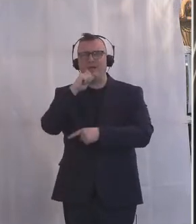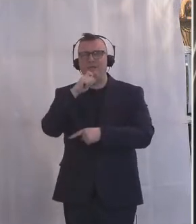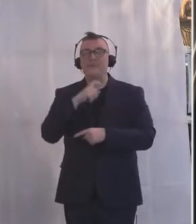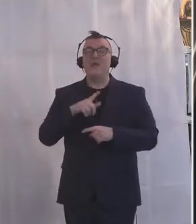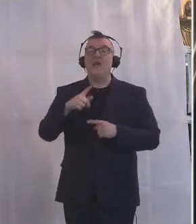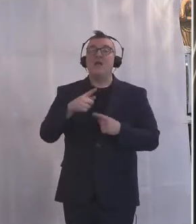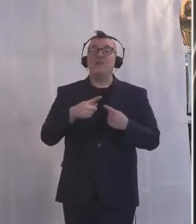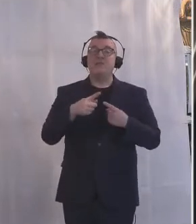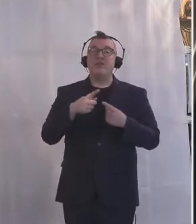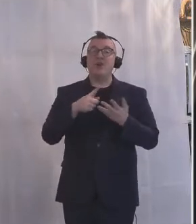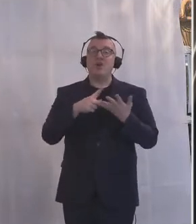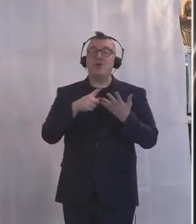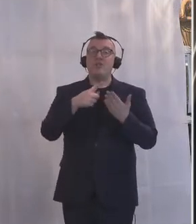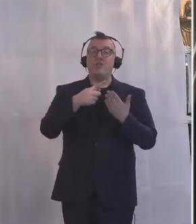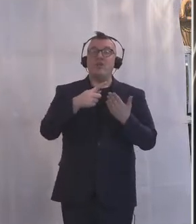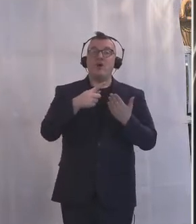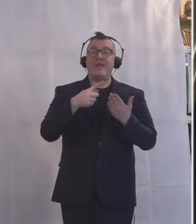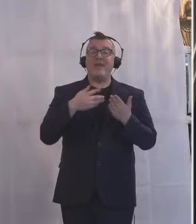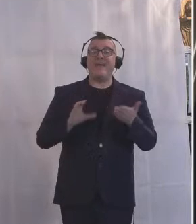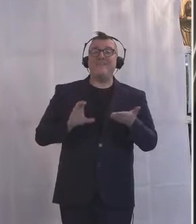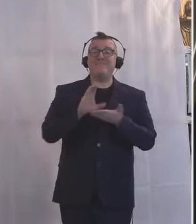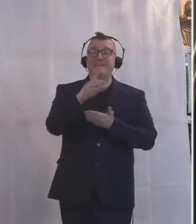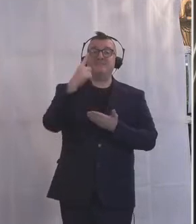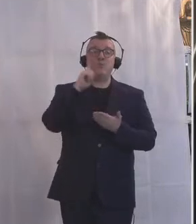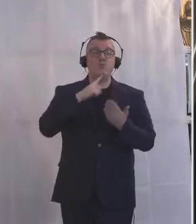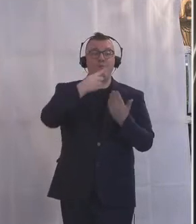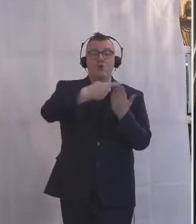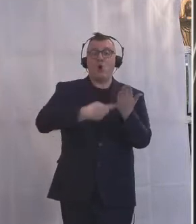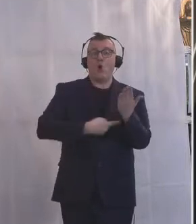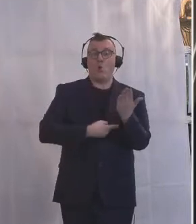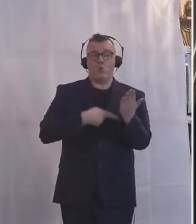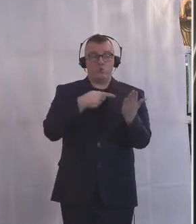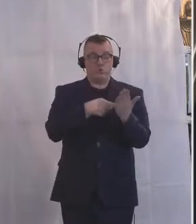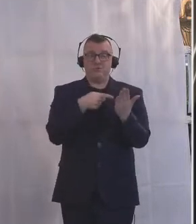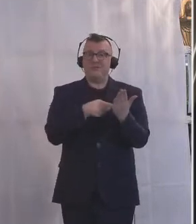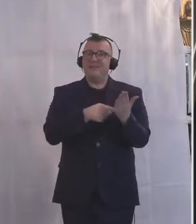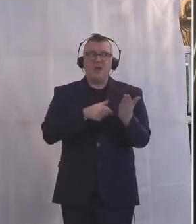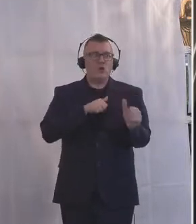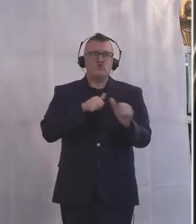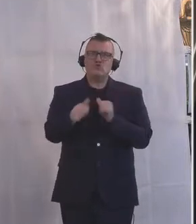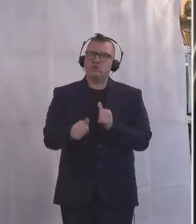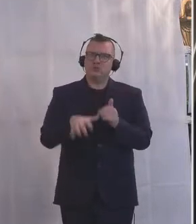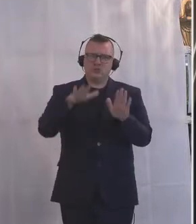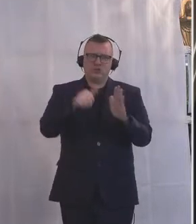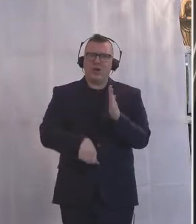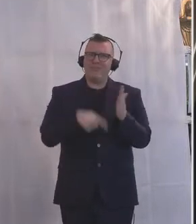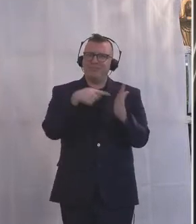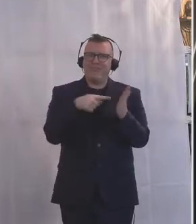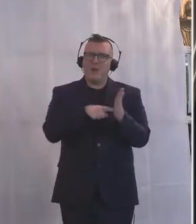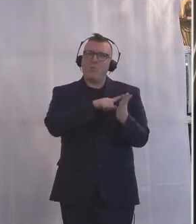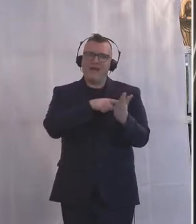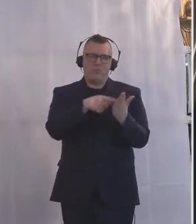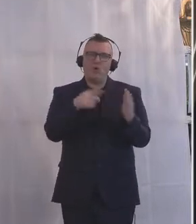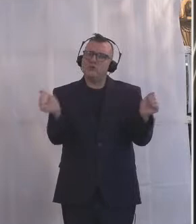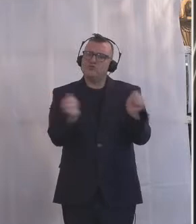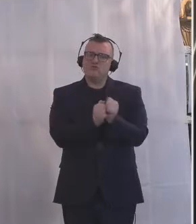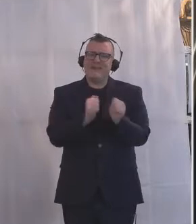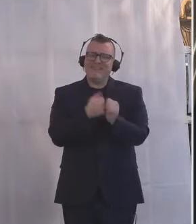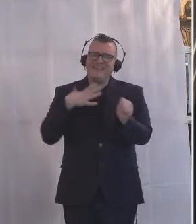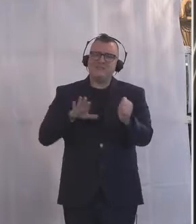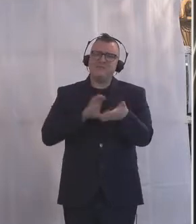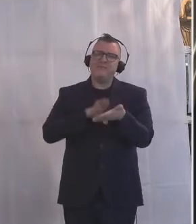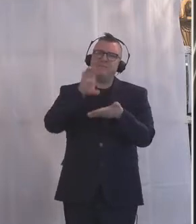190 signatories. They're a first starting point, because they've signed up that they want to support more diverse business owners as well, you know, obviously women.